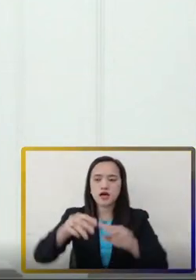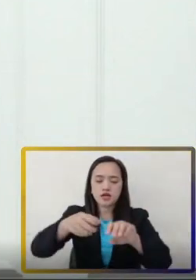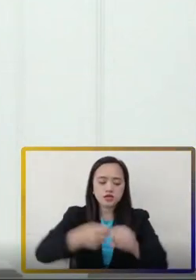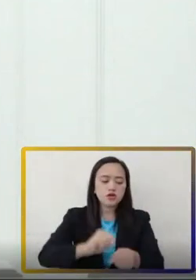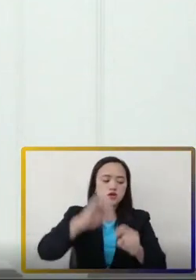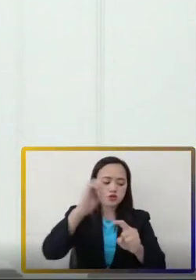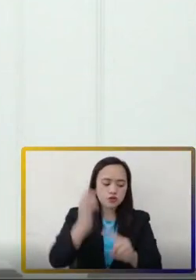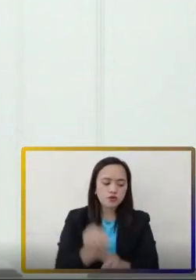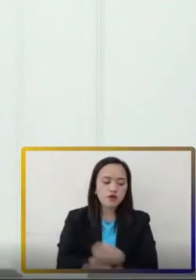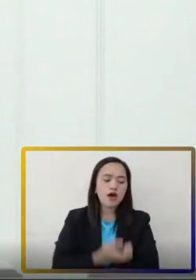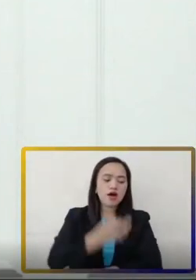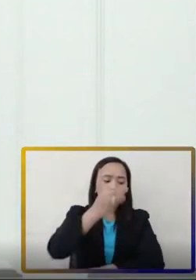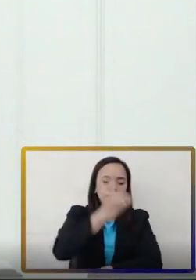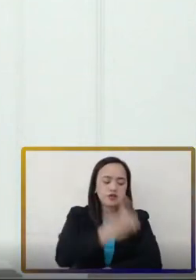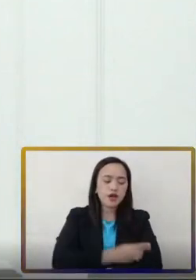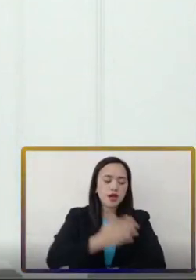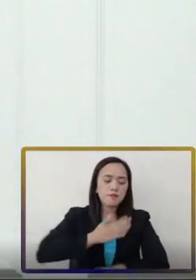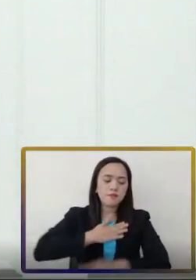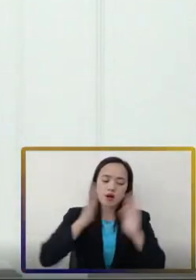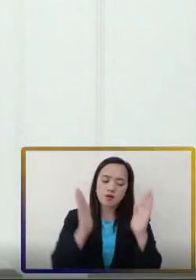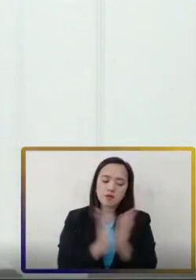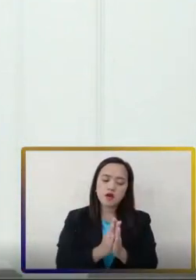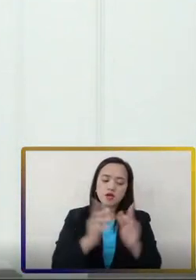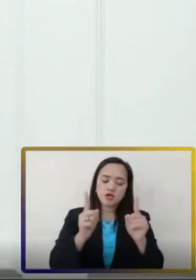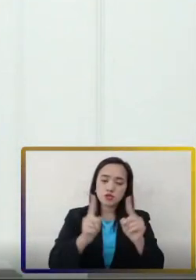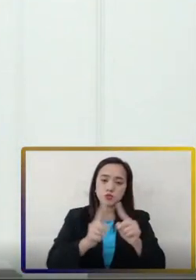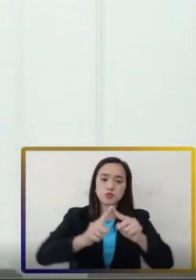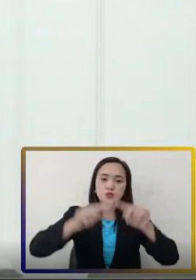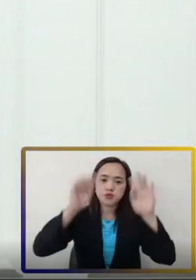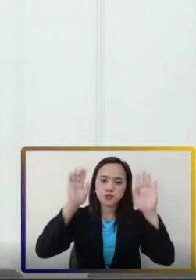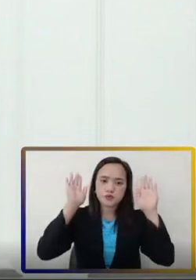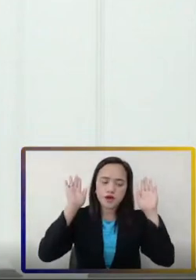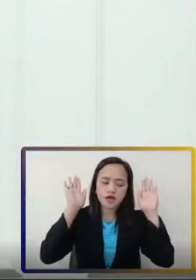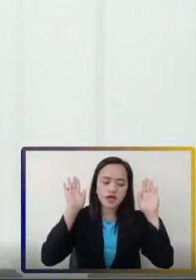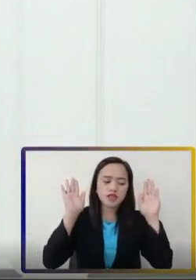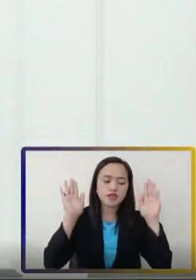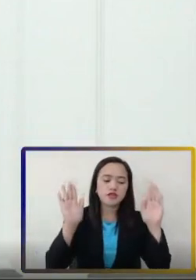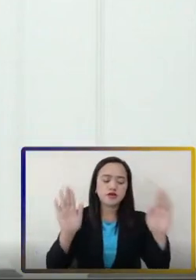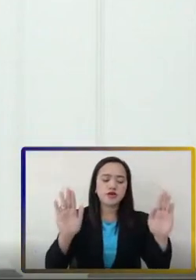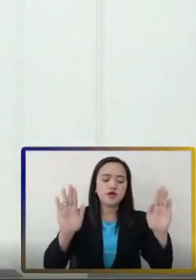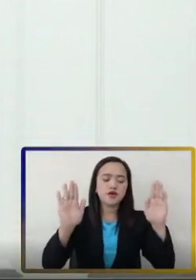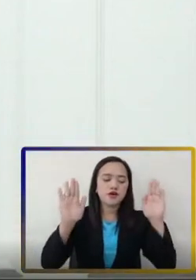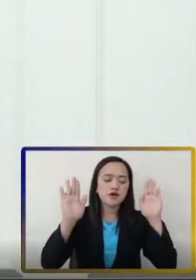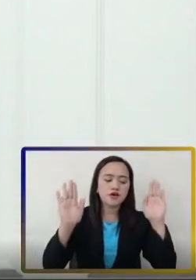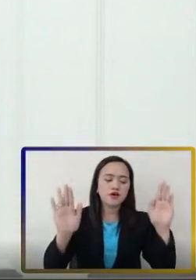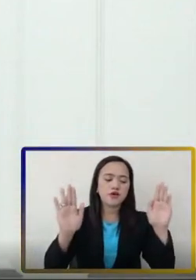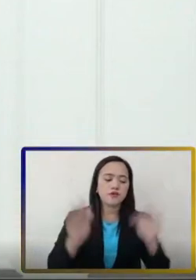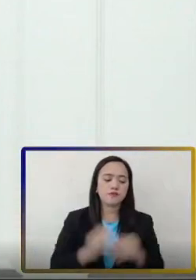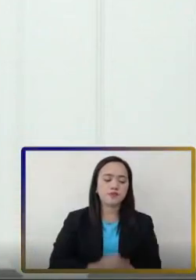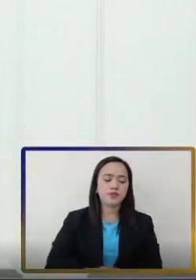plan. So every day my prayer is to surrender,